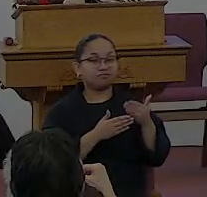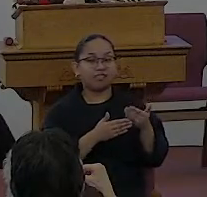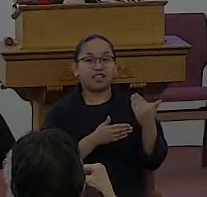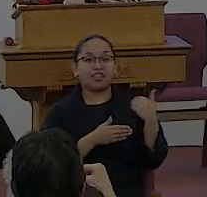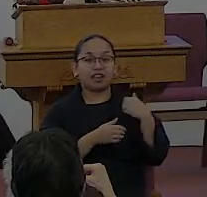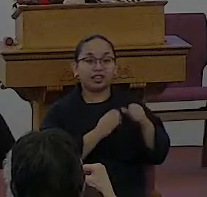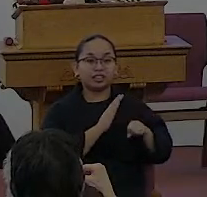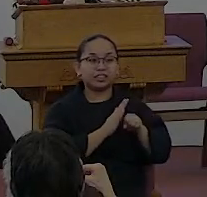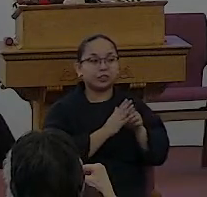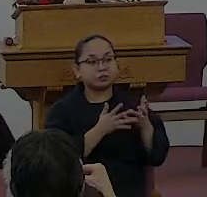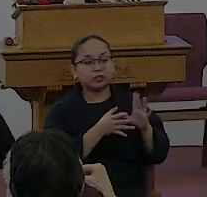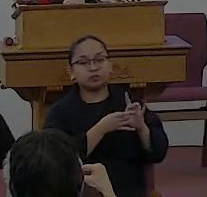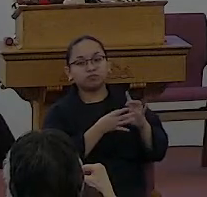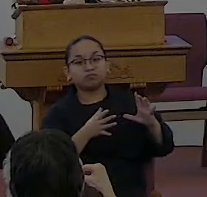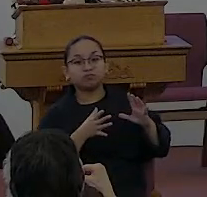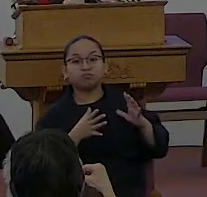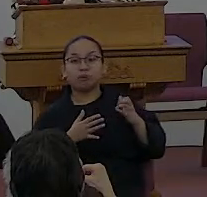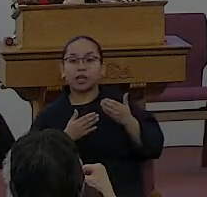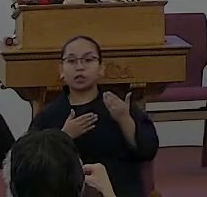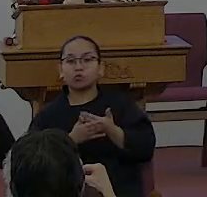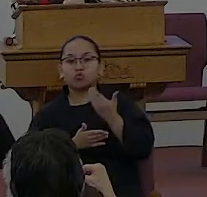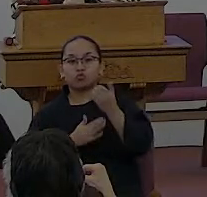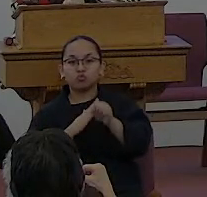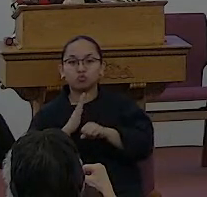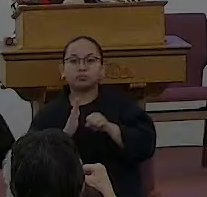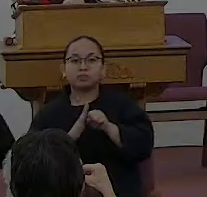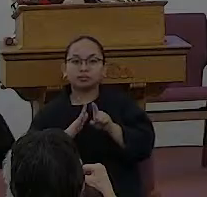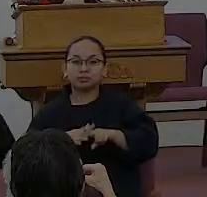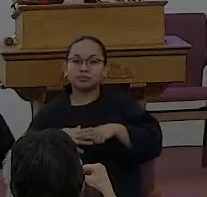have left the darkness behind.